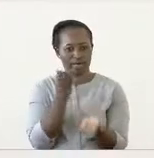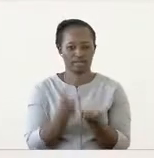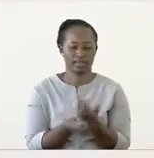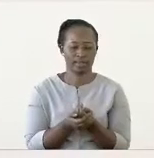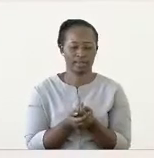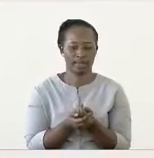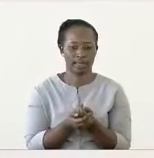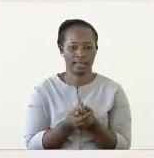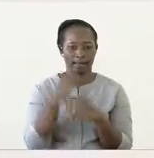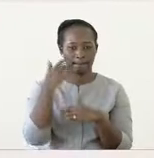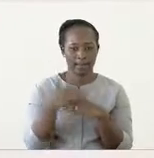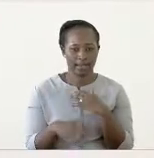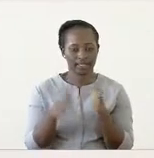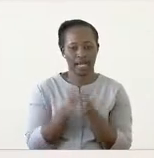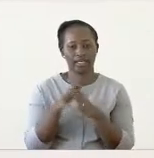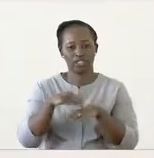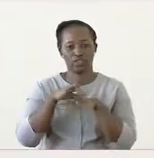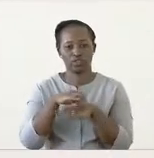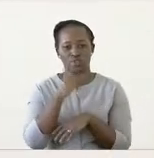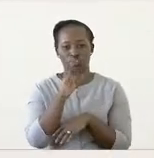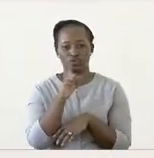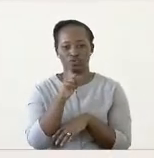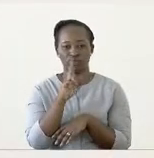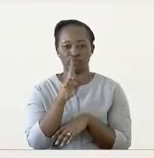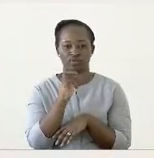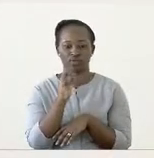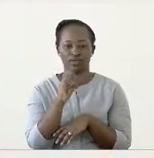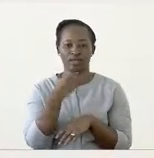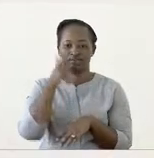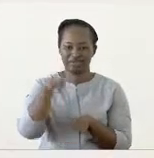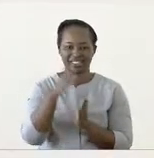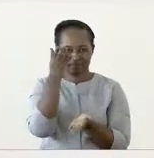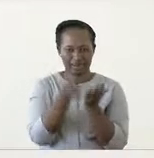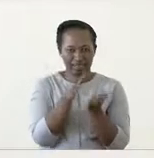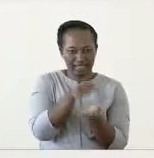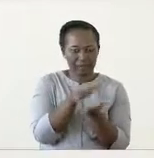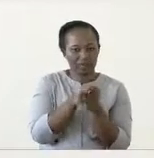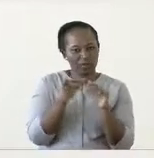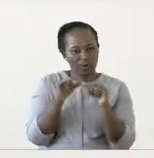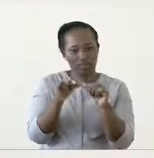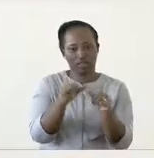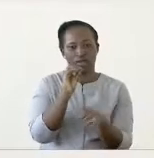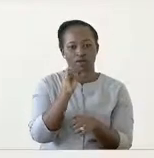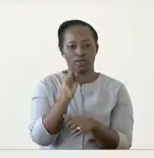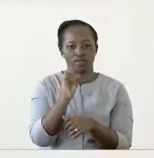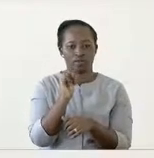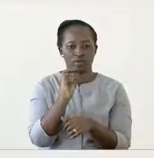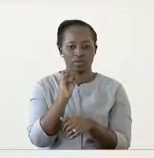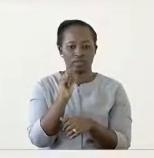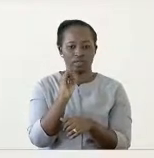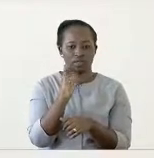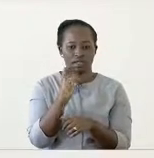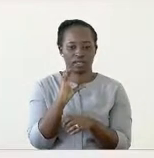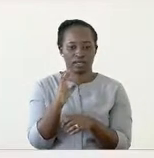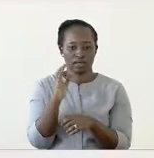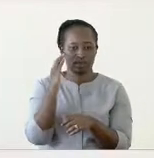to strike a balance. Blood and tissue fluid must be balanced, must be kept at a constant osmotic pressure to avoid what you call